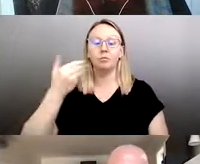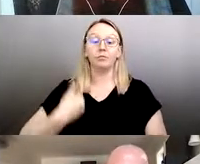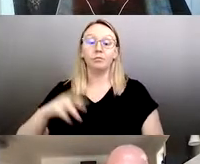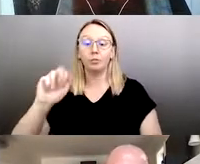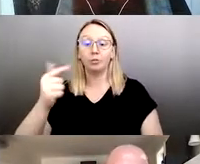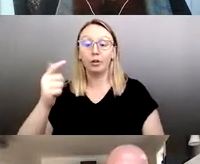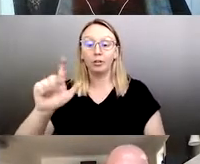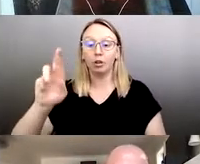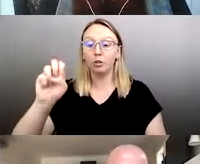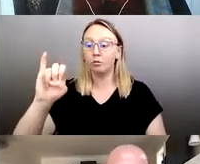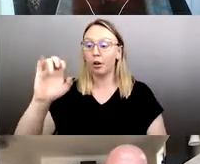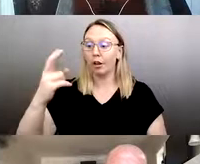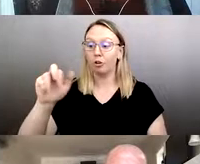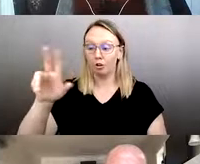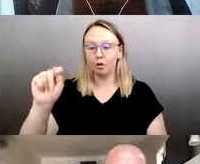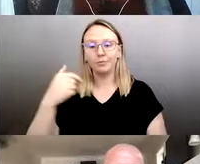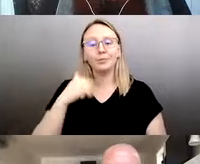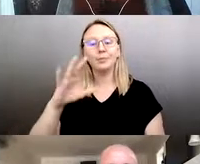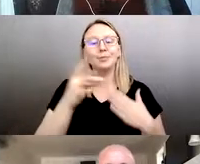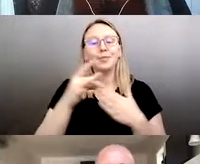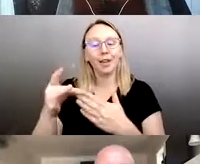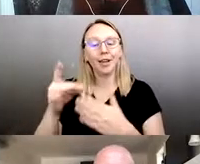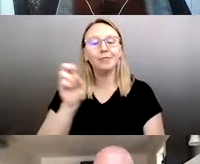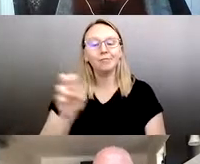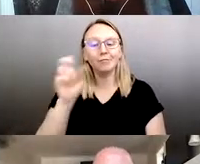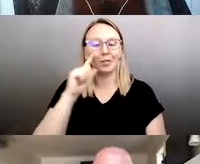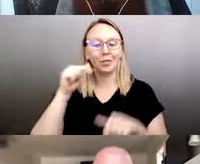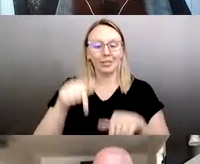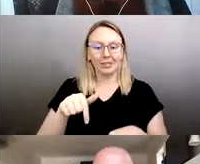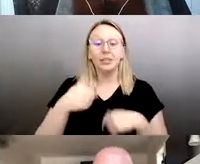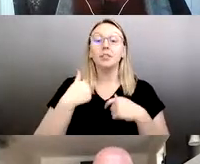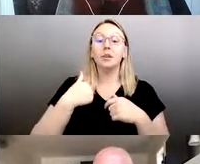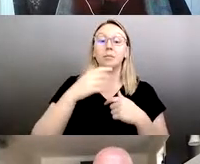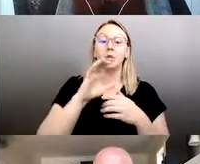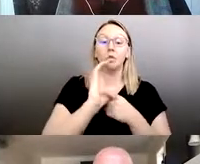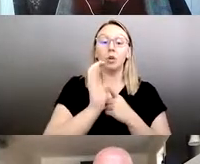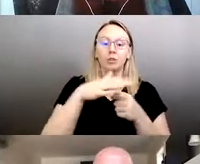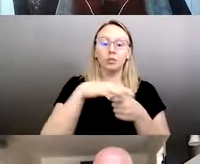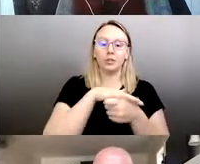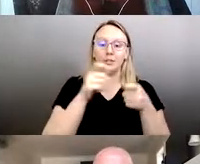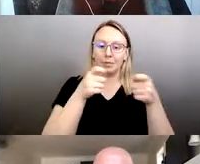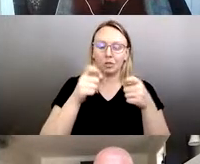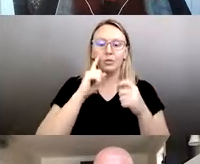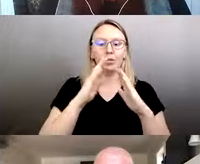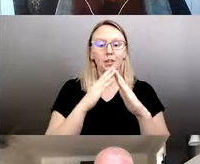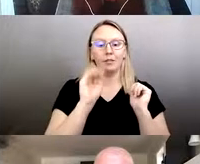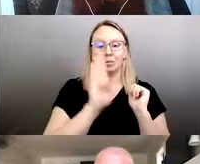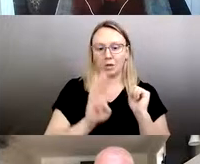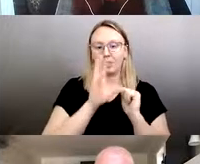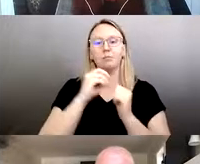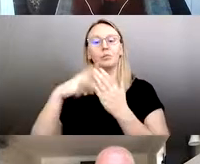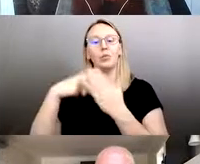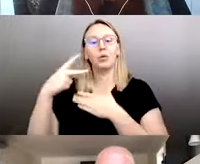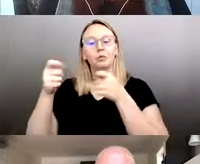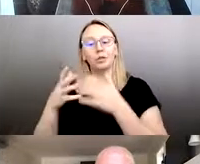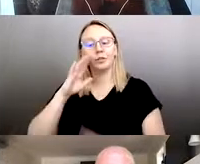trip. I am the cultural sites manager for the city of Boise and the program director at the James Castle House. And with me